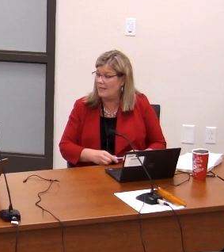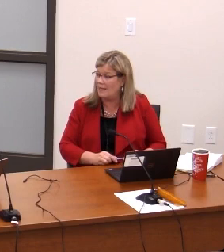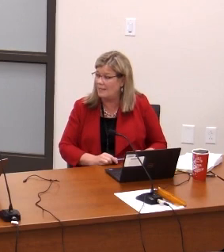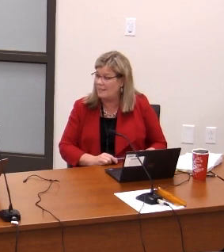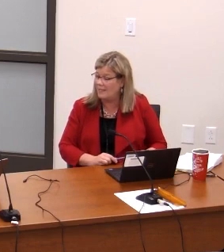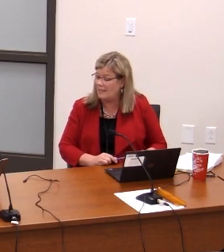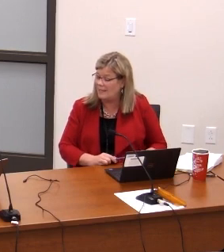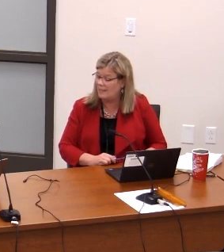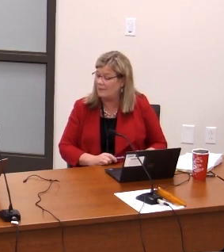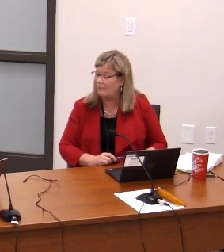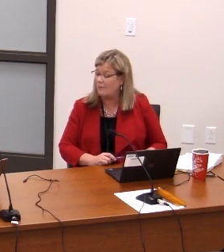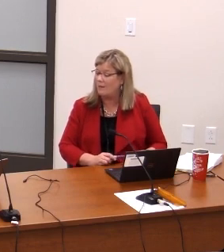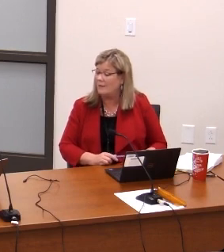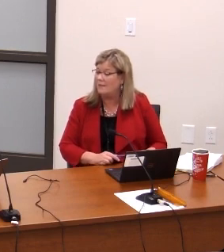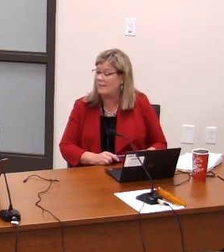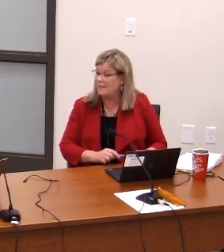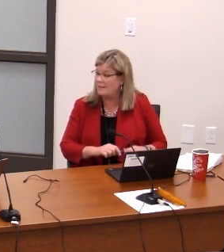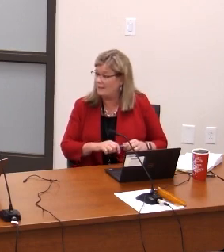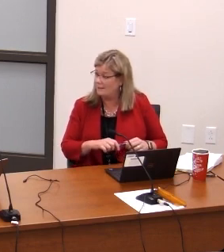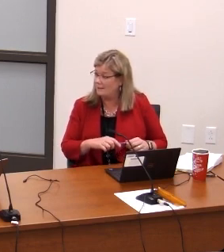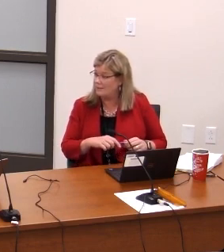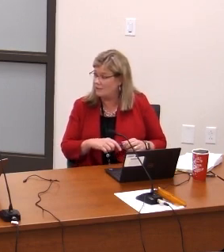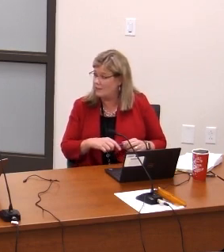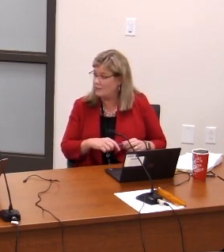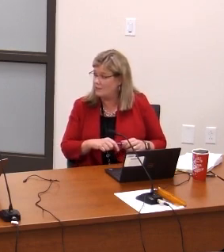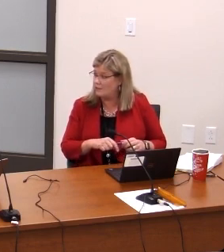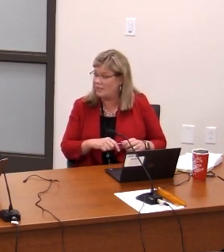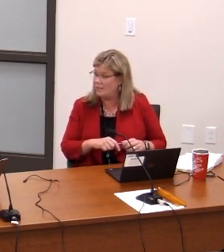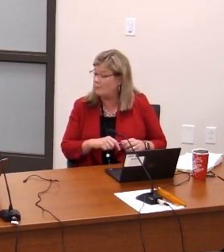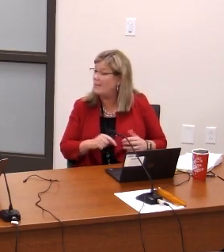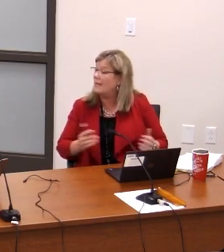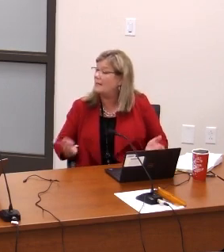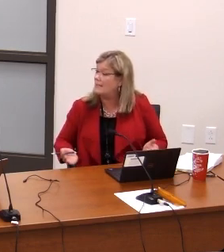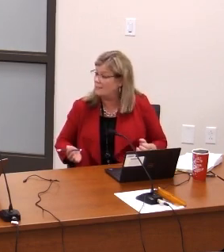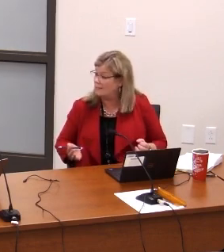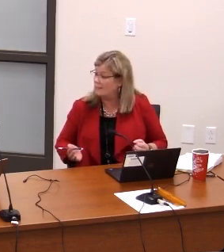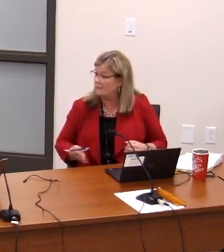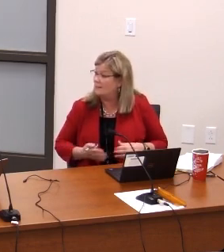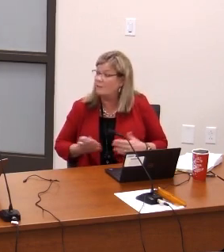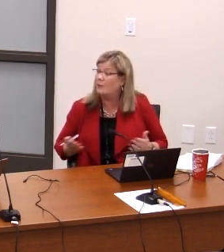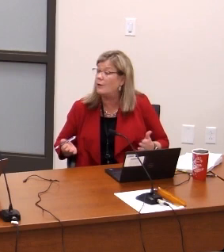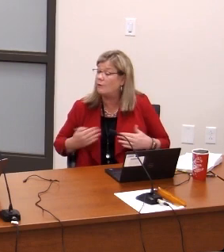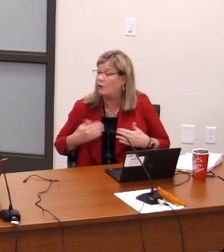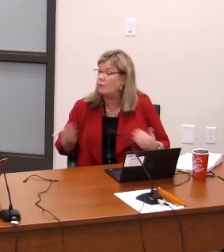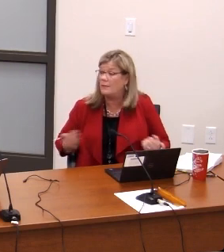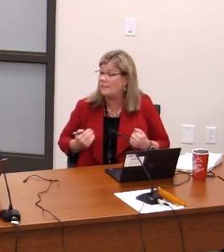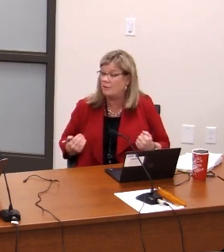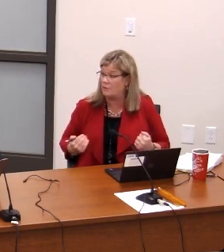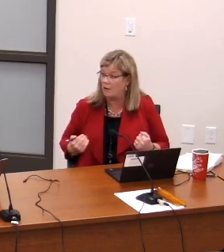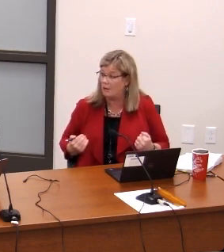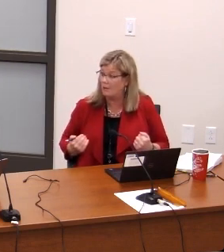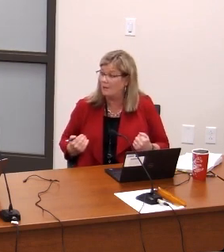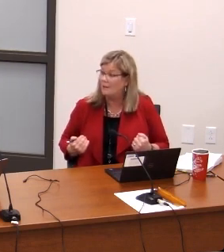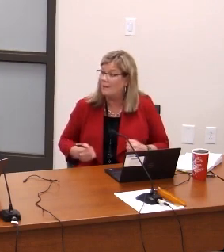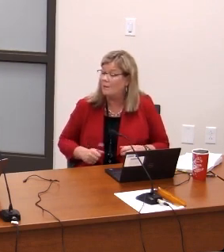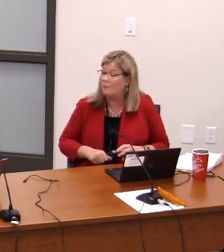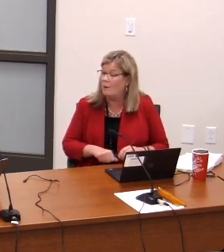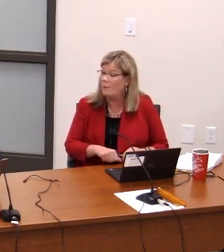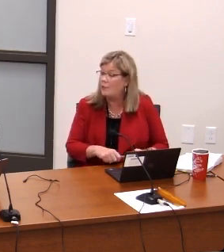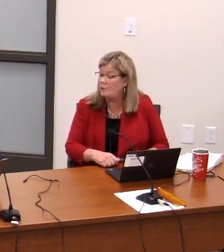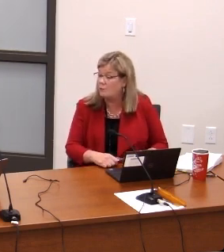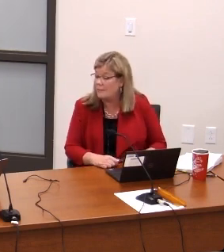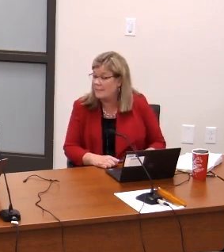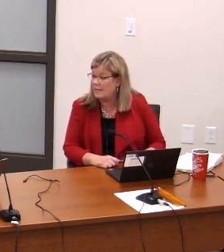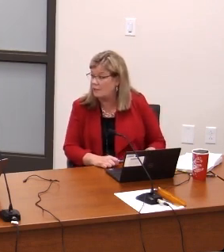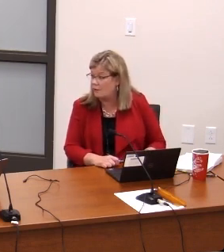basis, and the state legislature says we can't collect it. So we don't know who these teachers are.